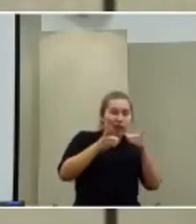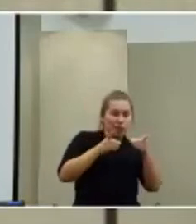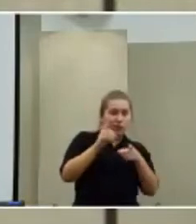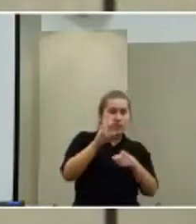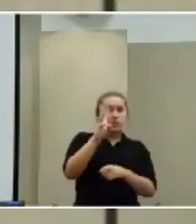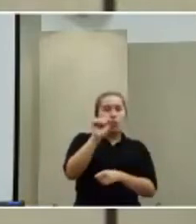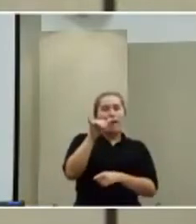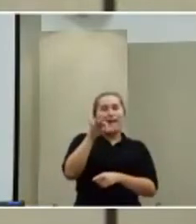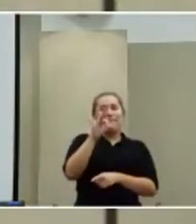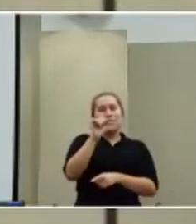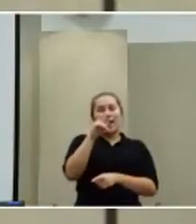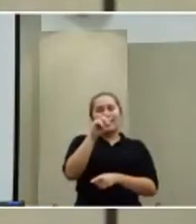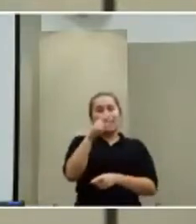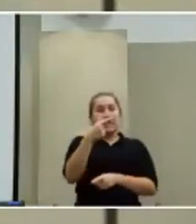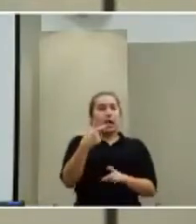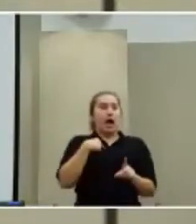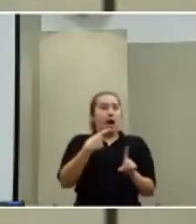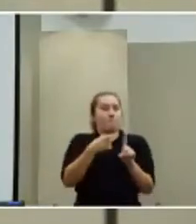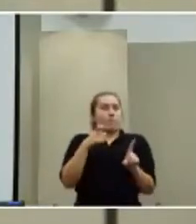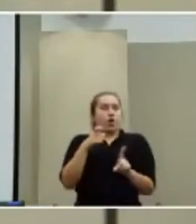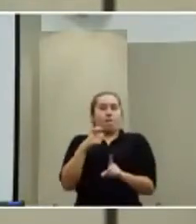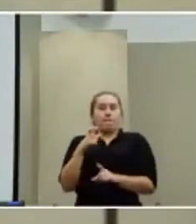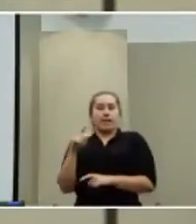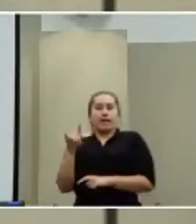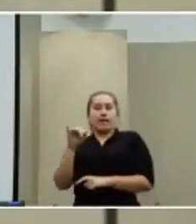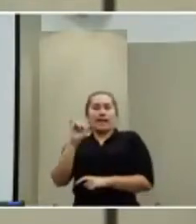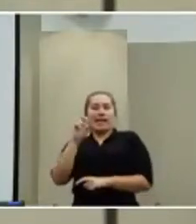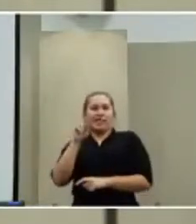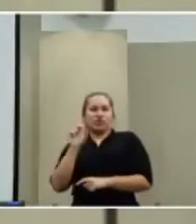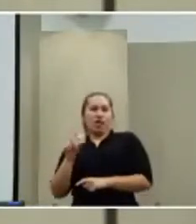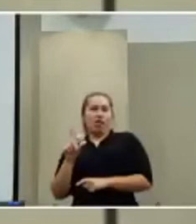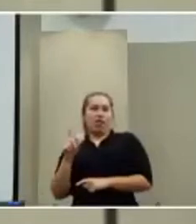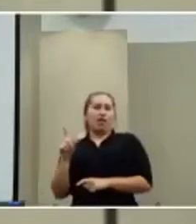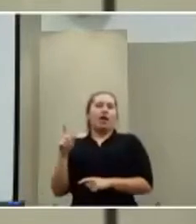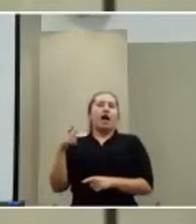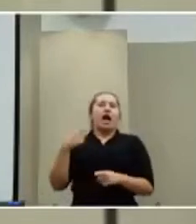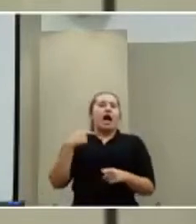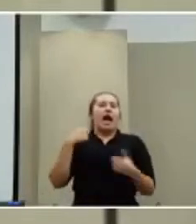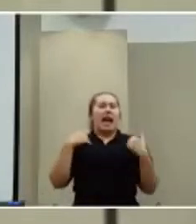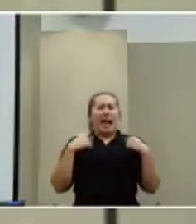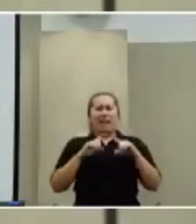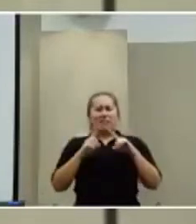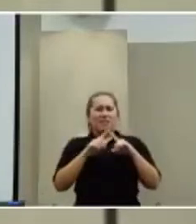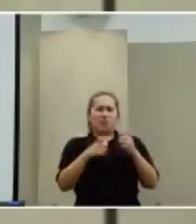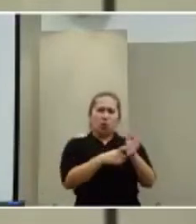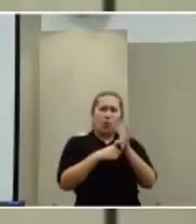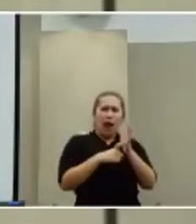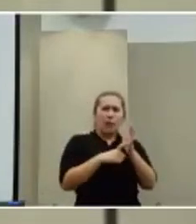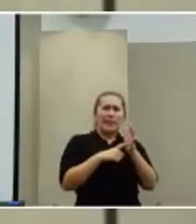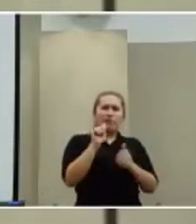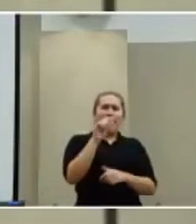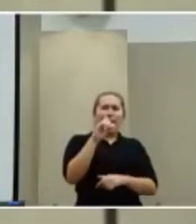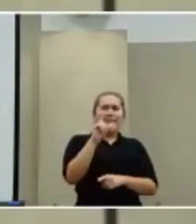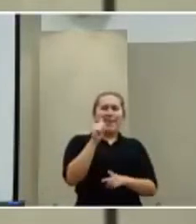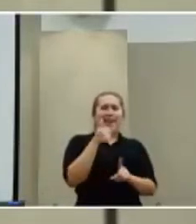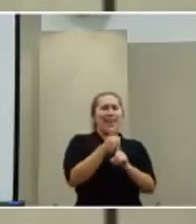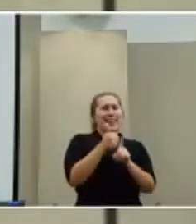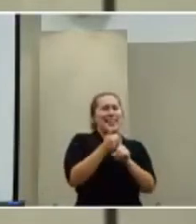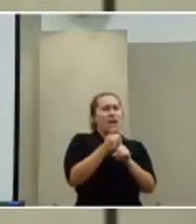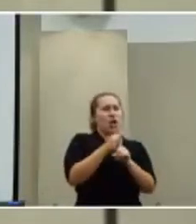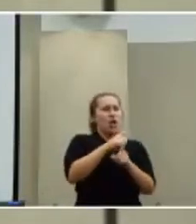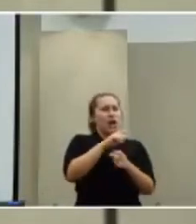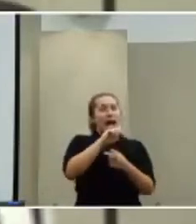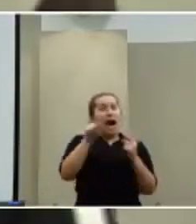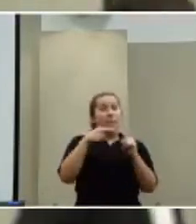from Israel. There we have in the regulations under the Israeli, if you will, ADA, the specifications around talking